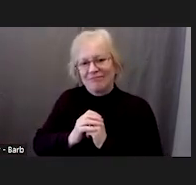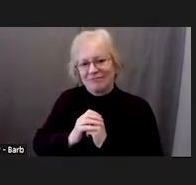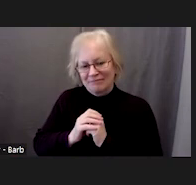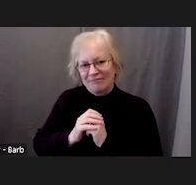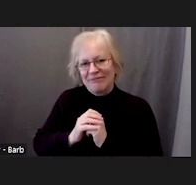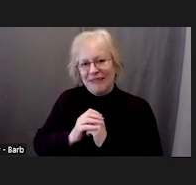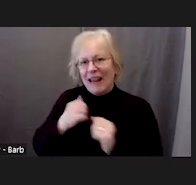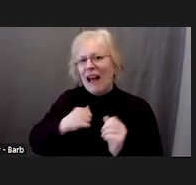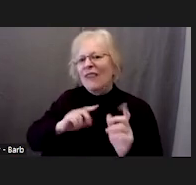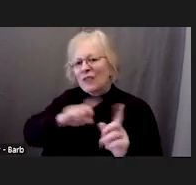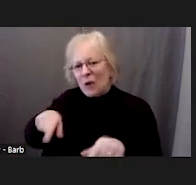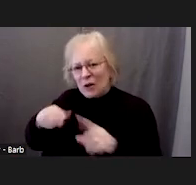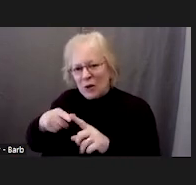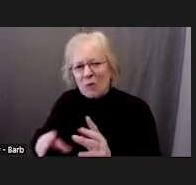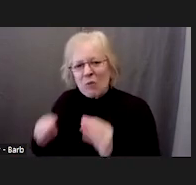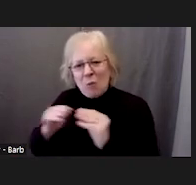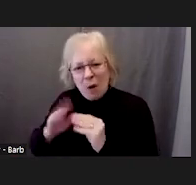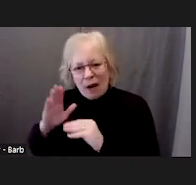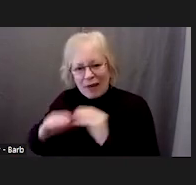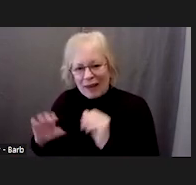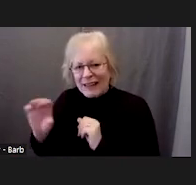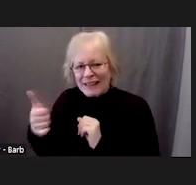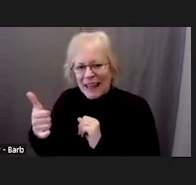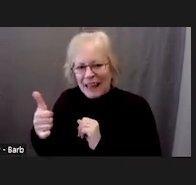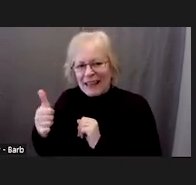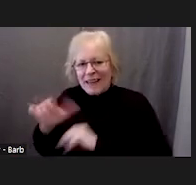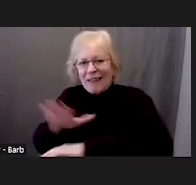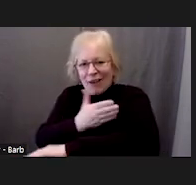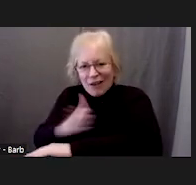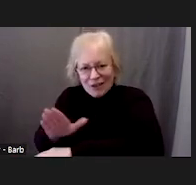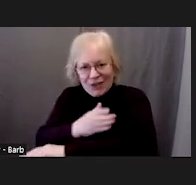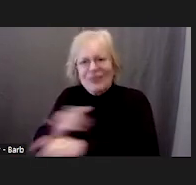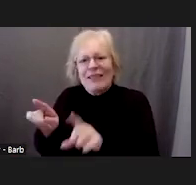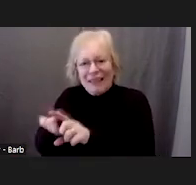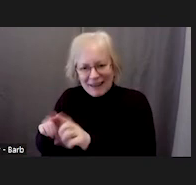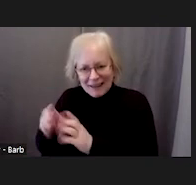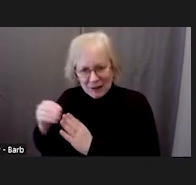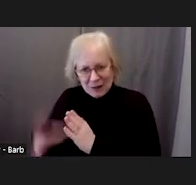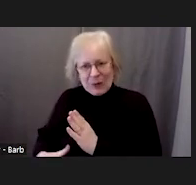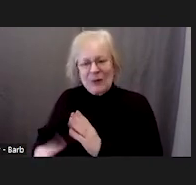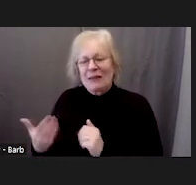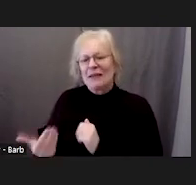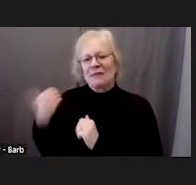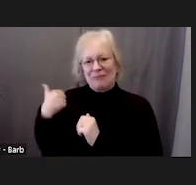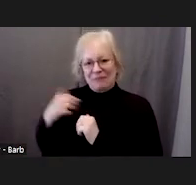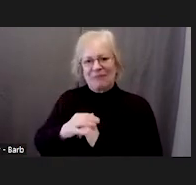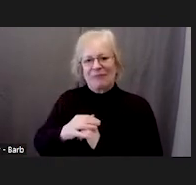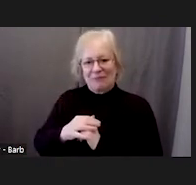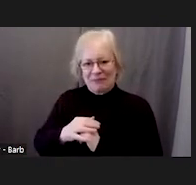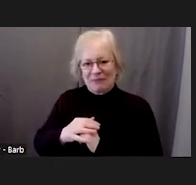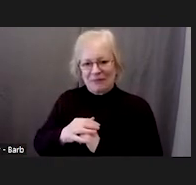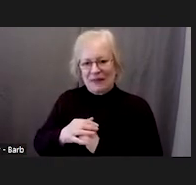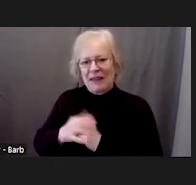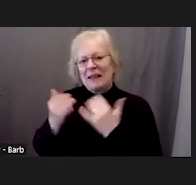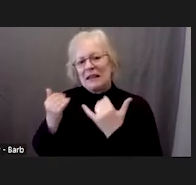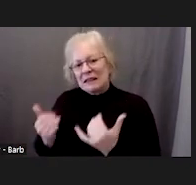more than 10 Maladors concerts when I was a student. And now I currently go to like one in